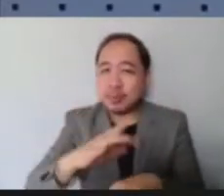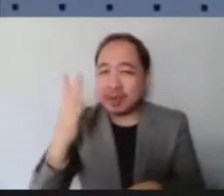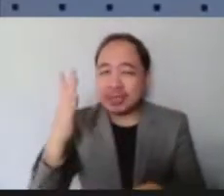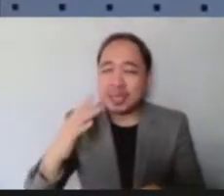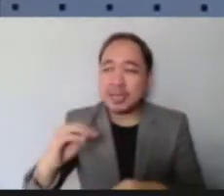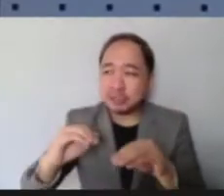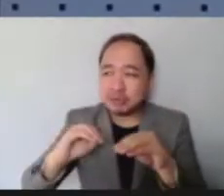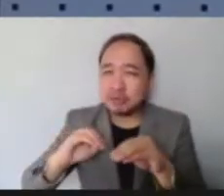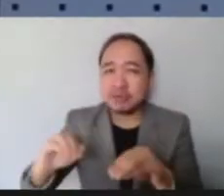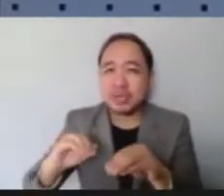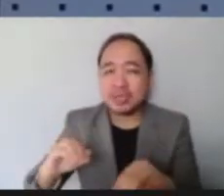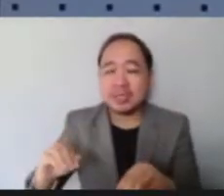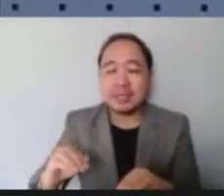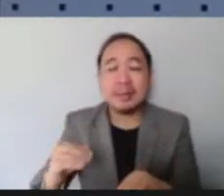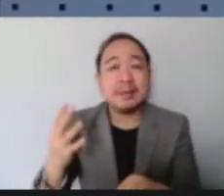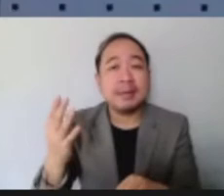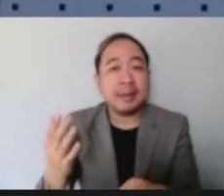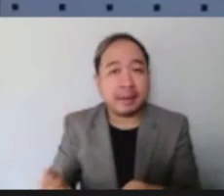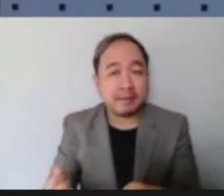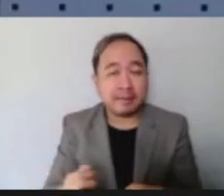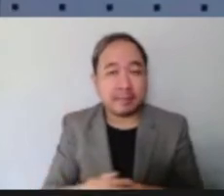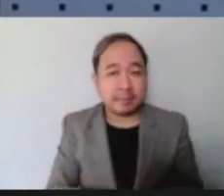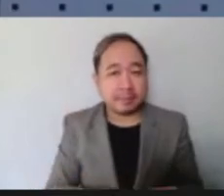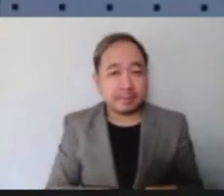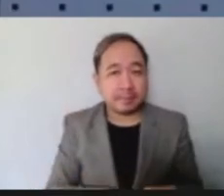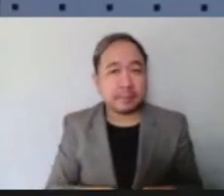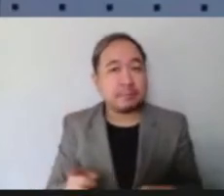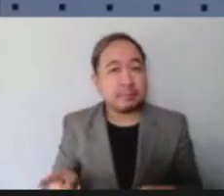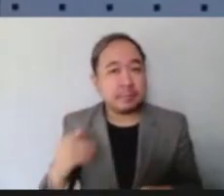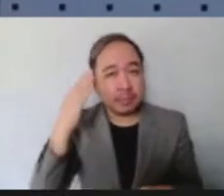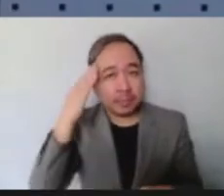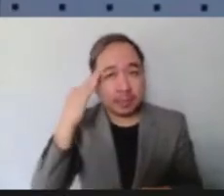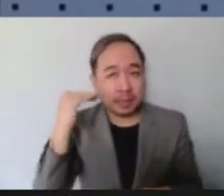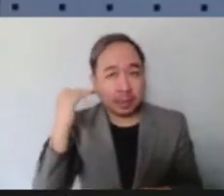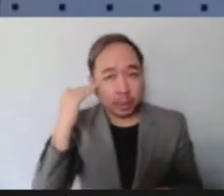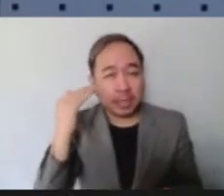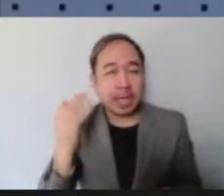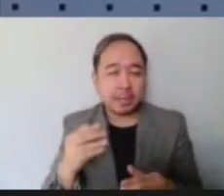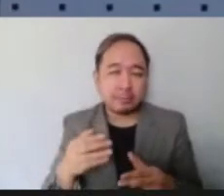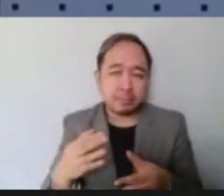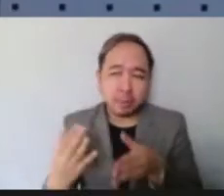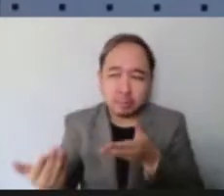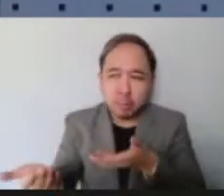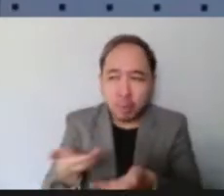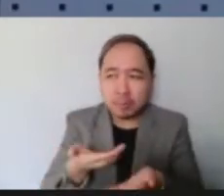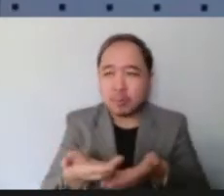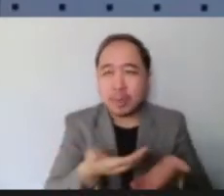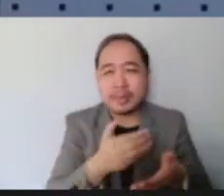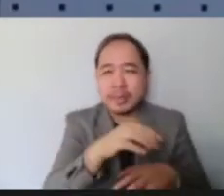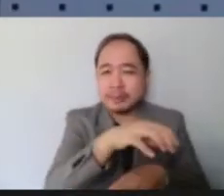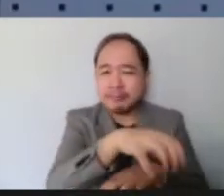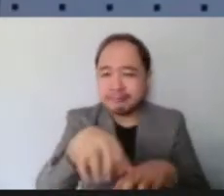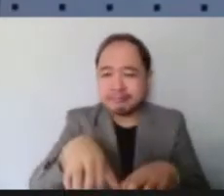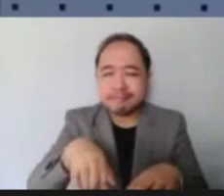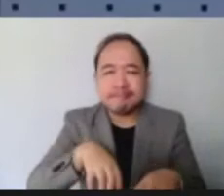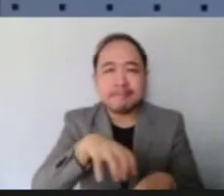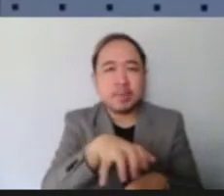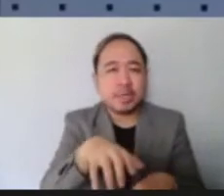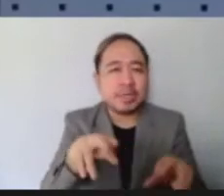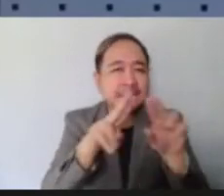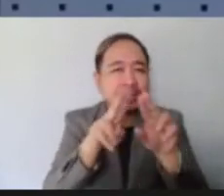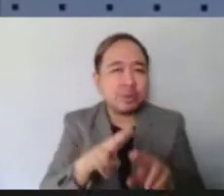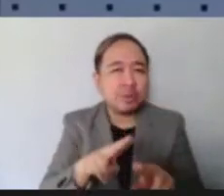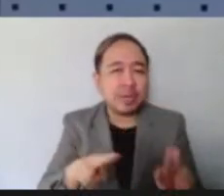conducted career will keep on working together with neighboring countries through International programs to address